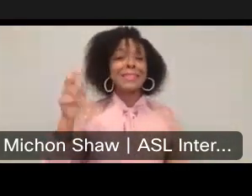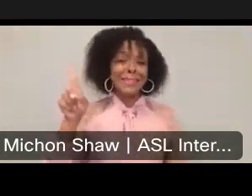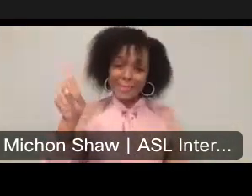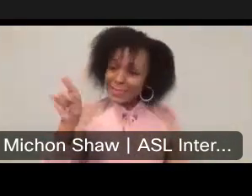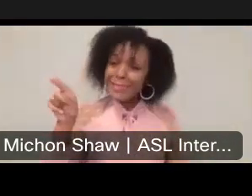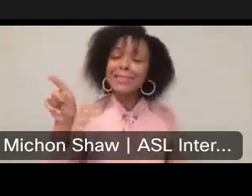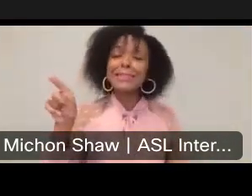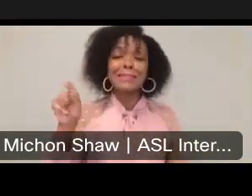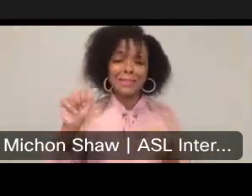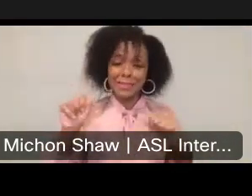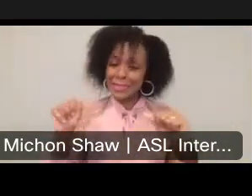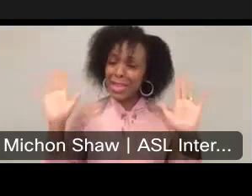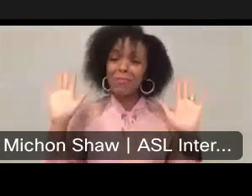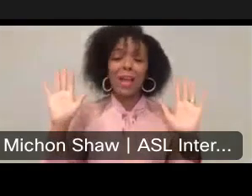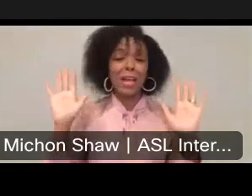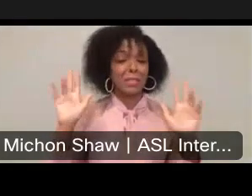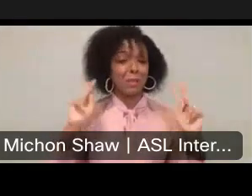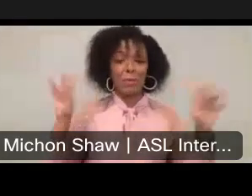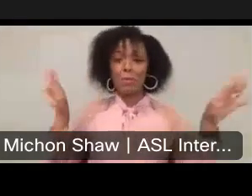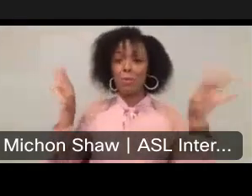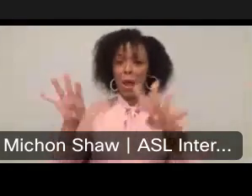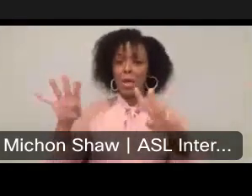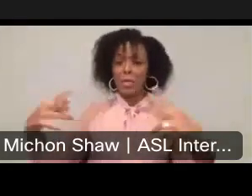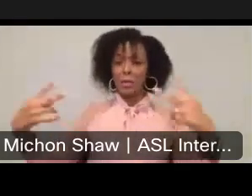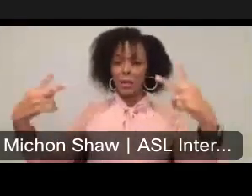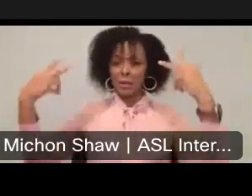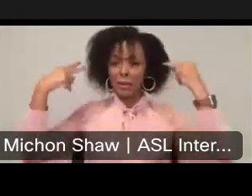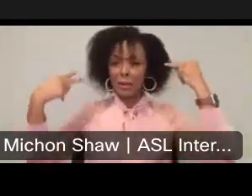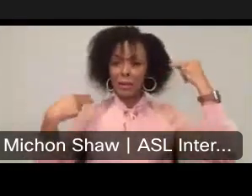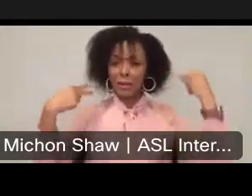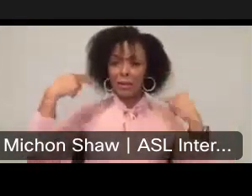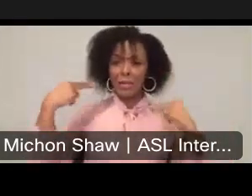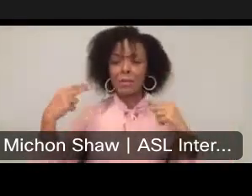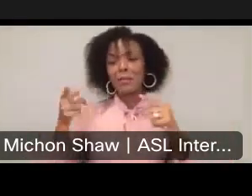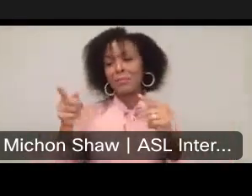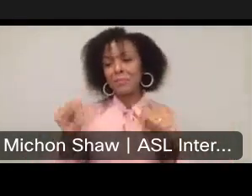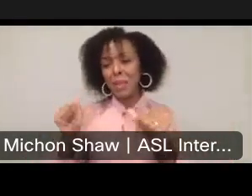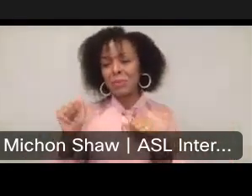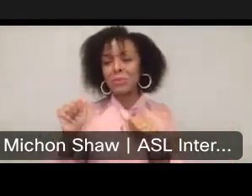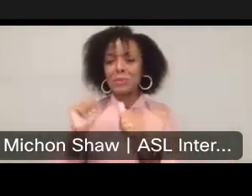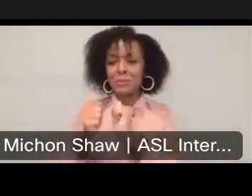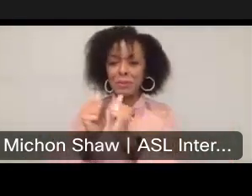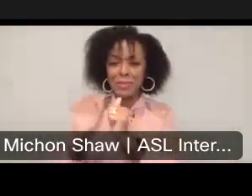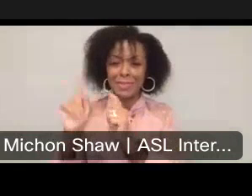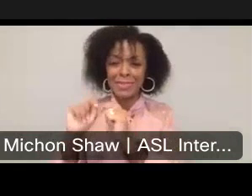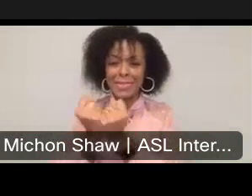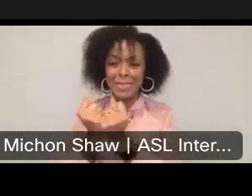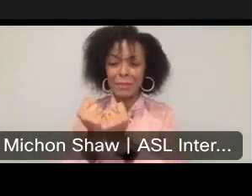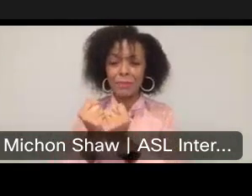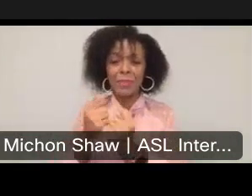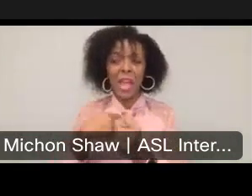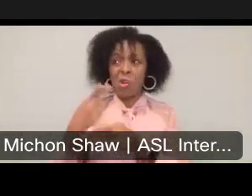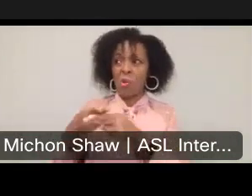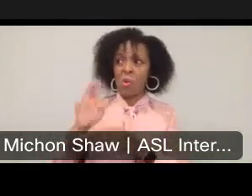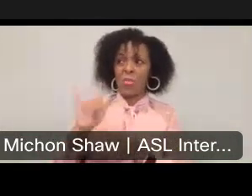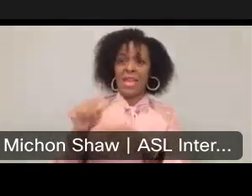cut off in public so he could compete with his team. I say the ultimate sacrifice for him, because had he not been